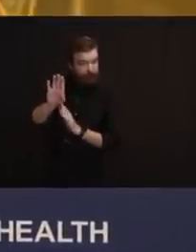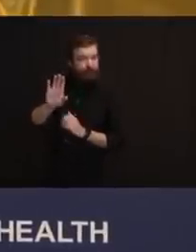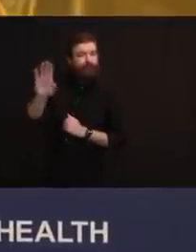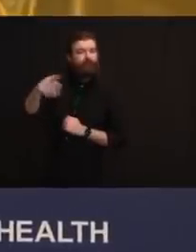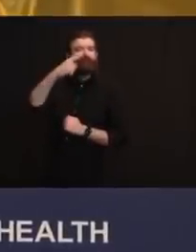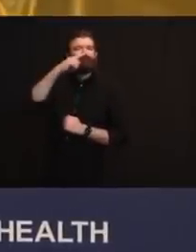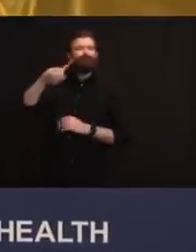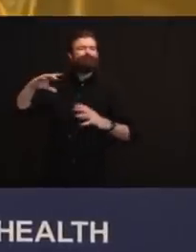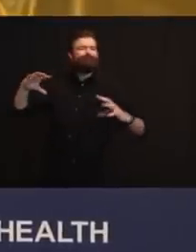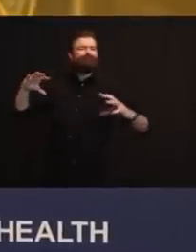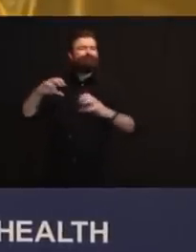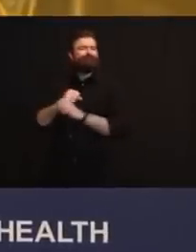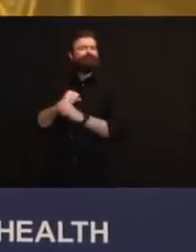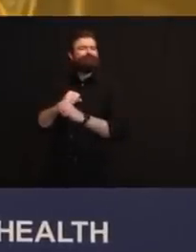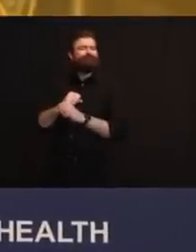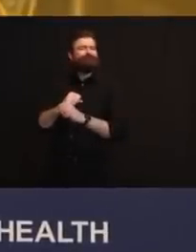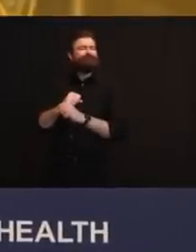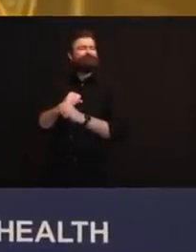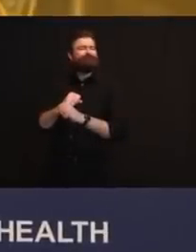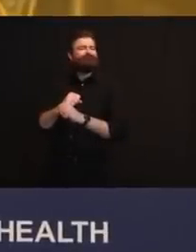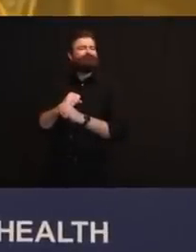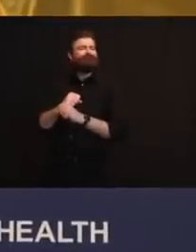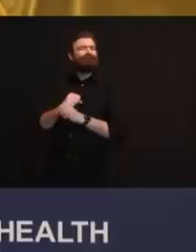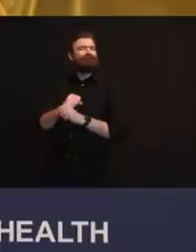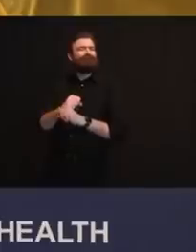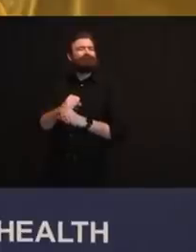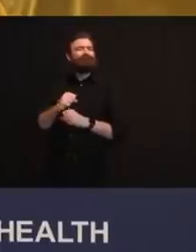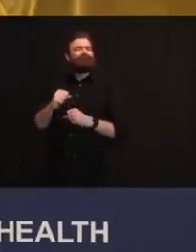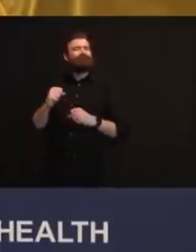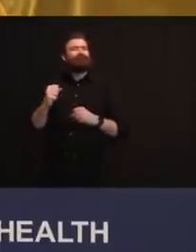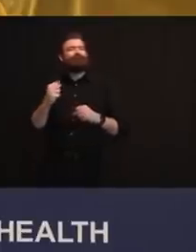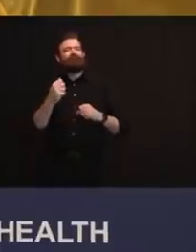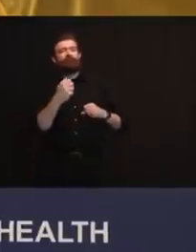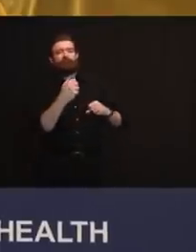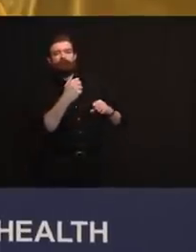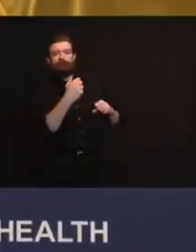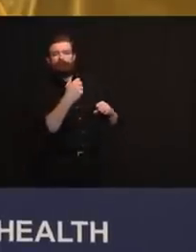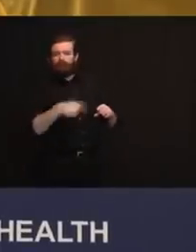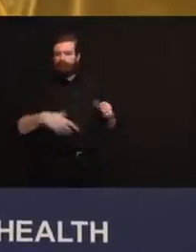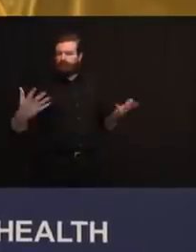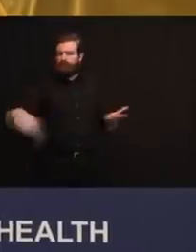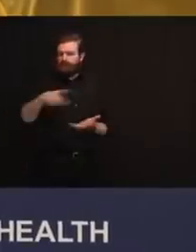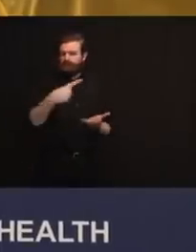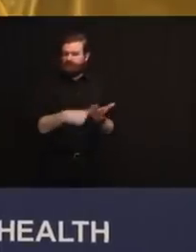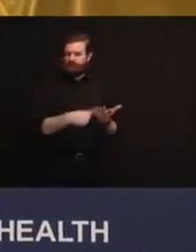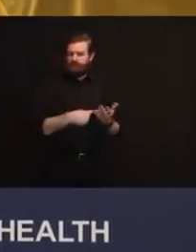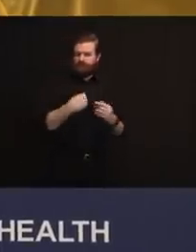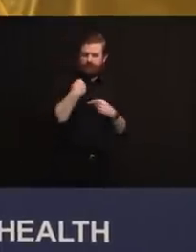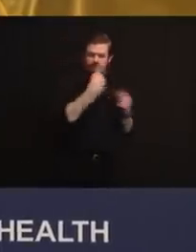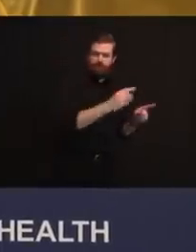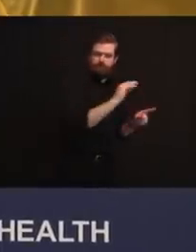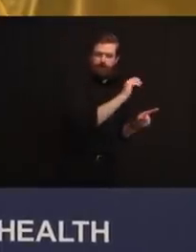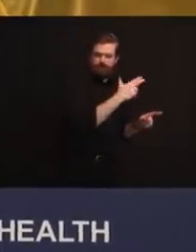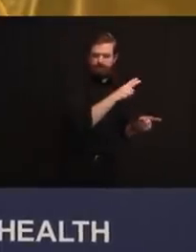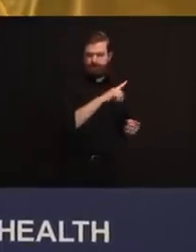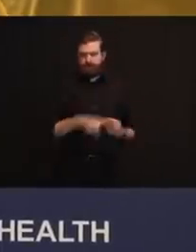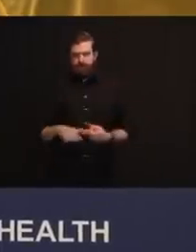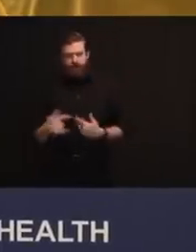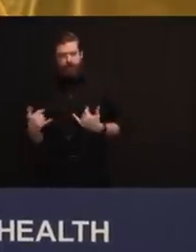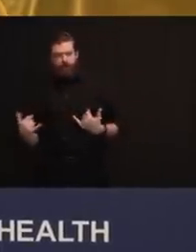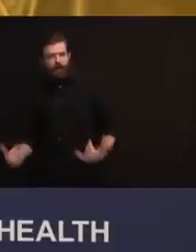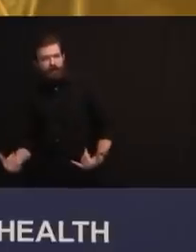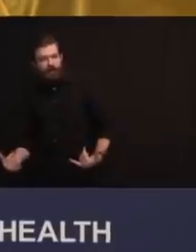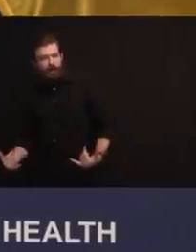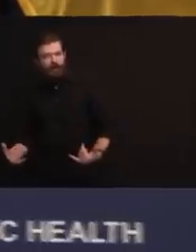force from beginning in March through to where we are today, and where do you expect this to be headed over the next number of months? And thank you for all your